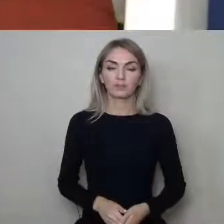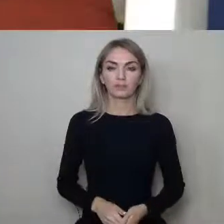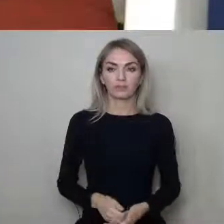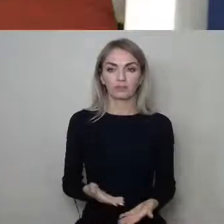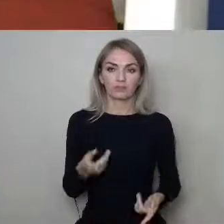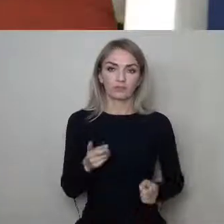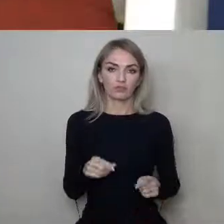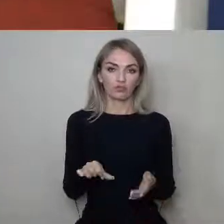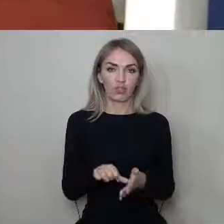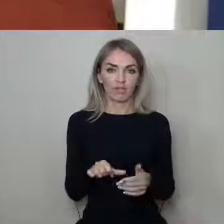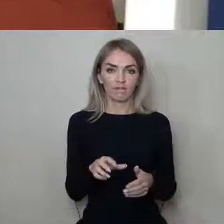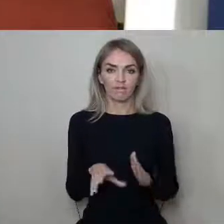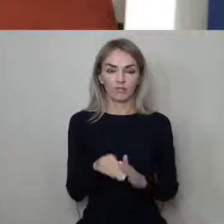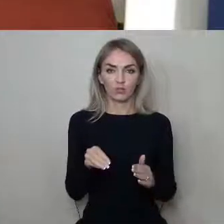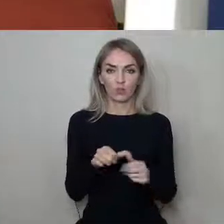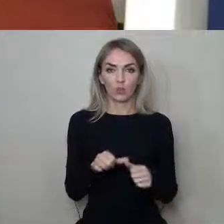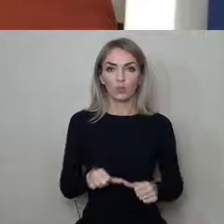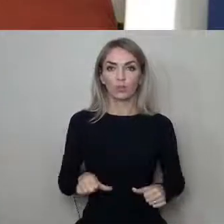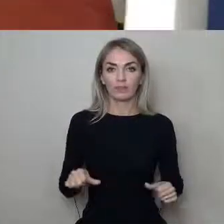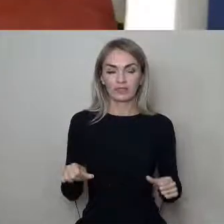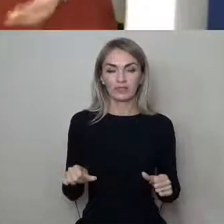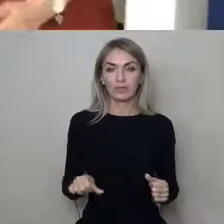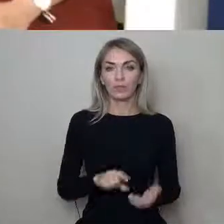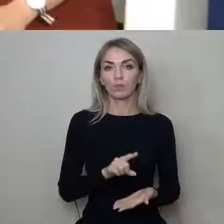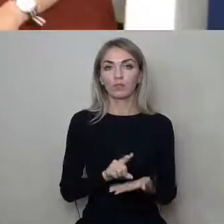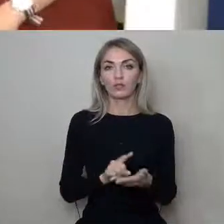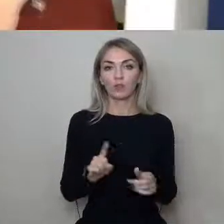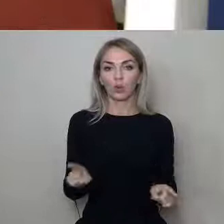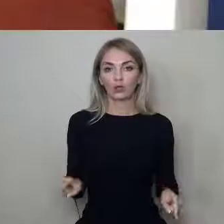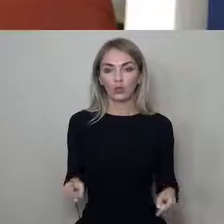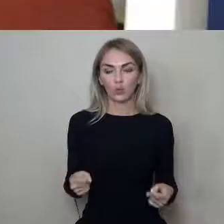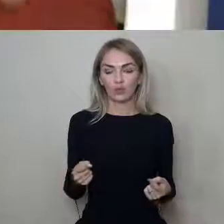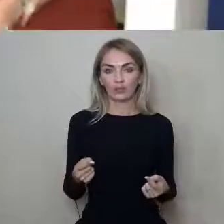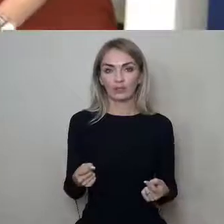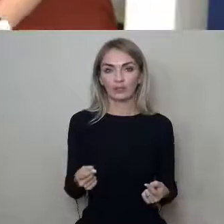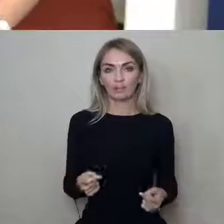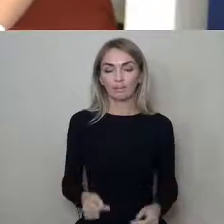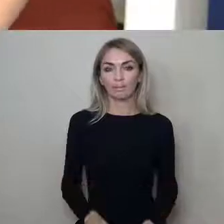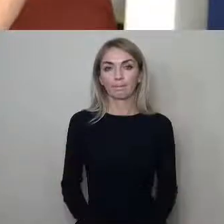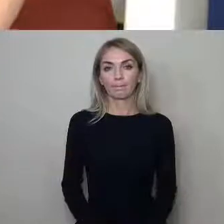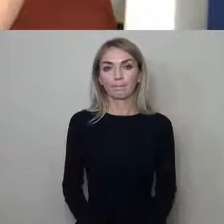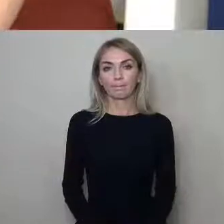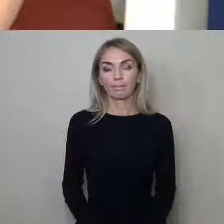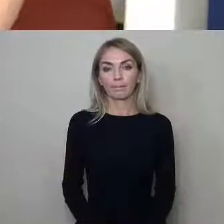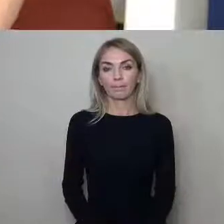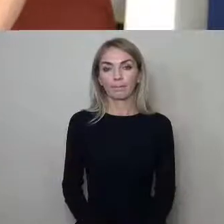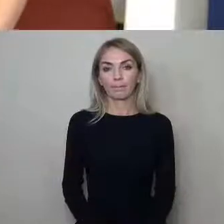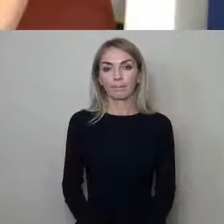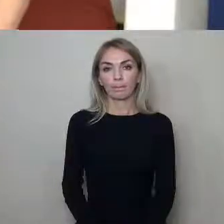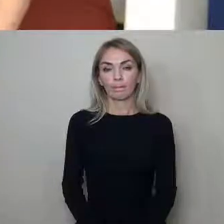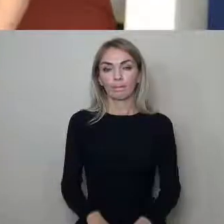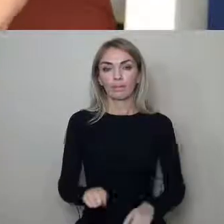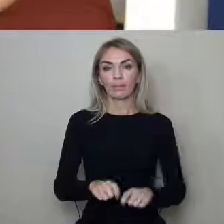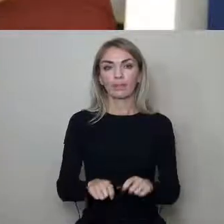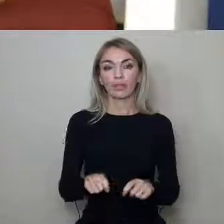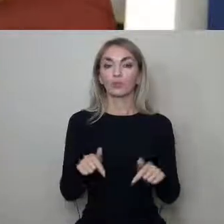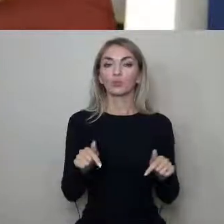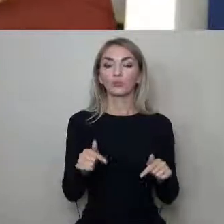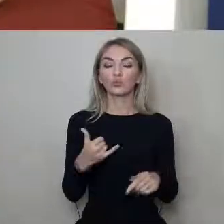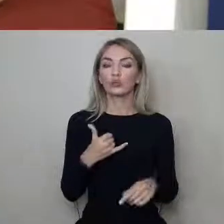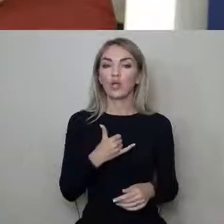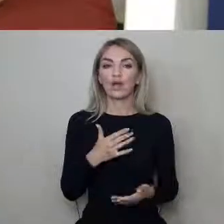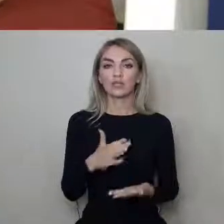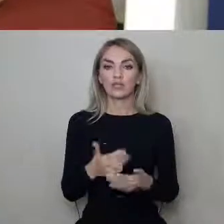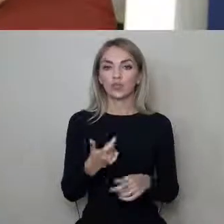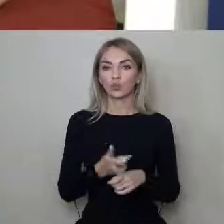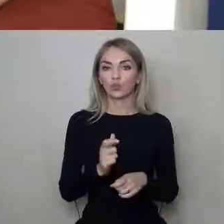the power that is not is not to be vested with them. So